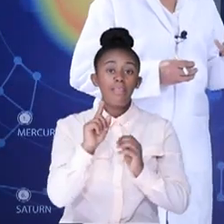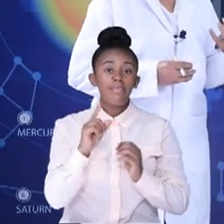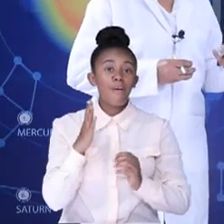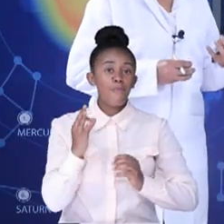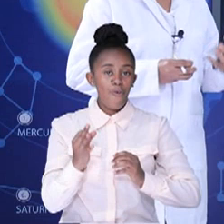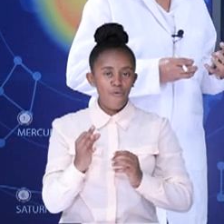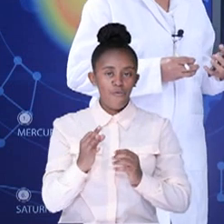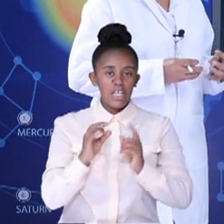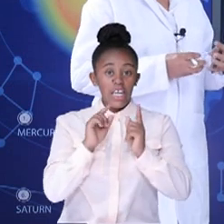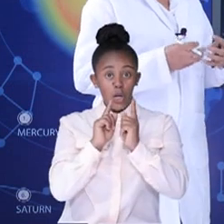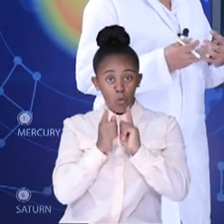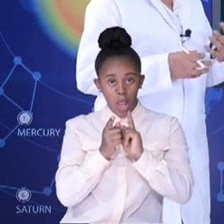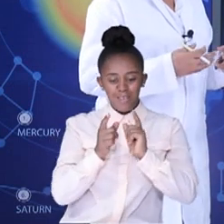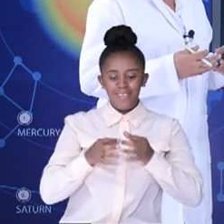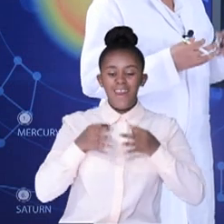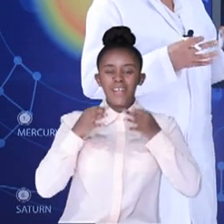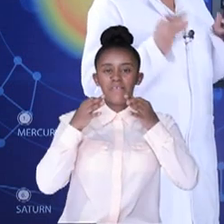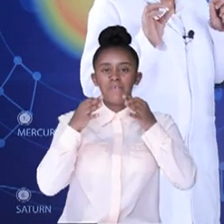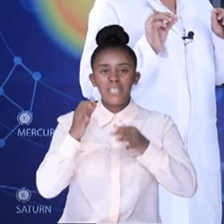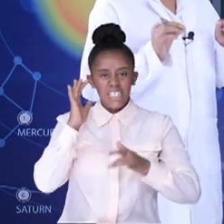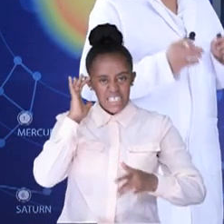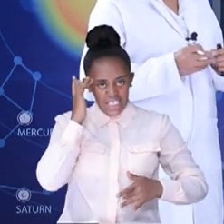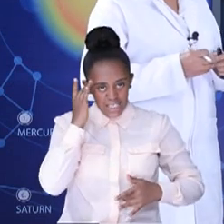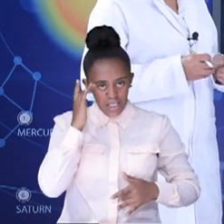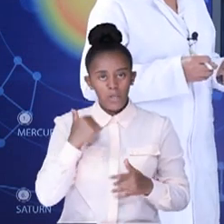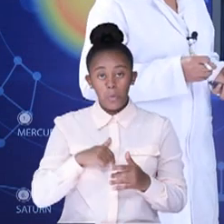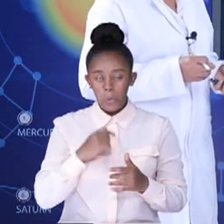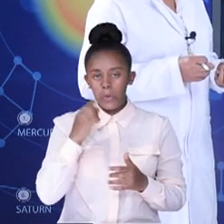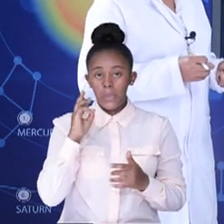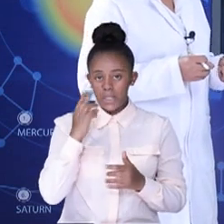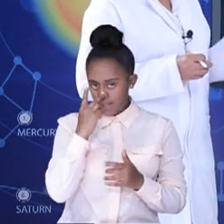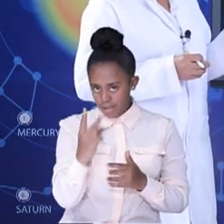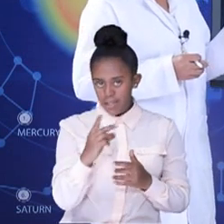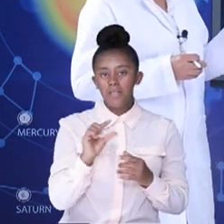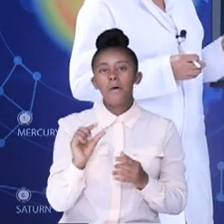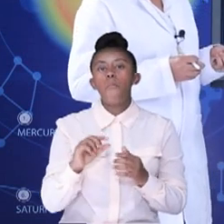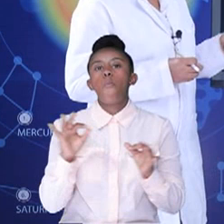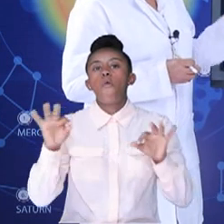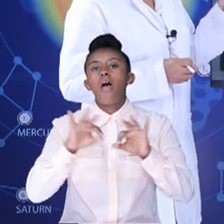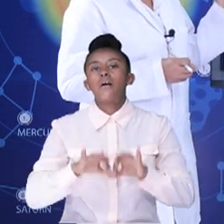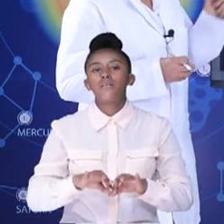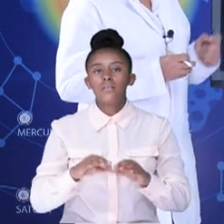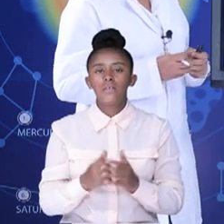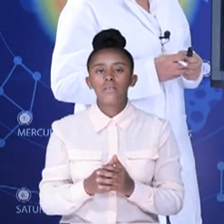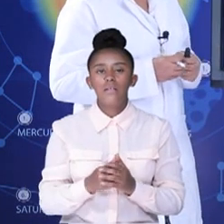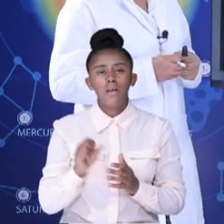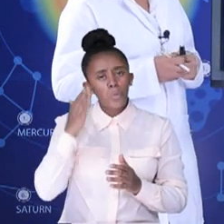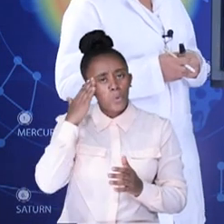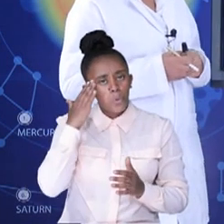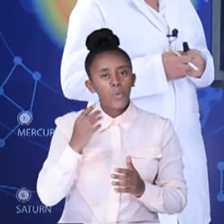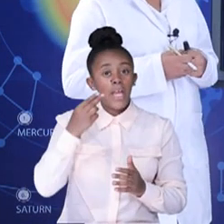sexually transmitted disease. We will see some important points about this disease. As you